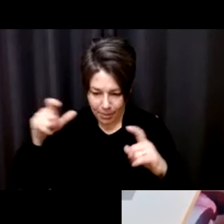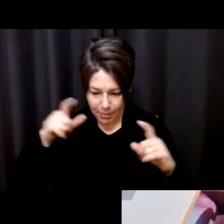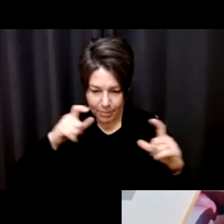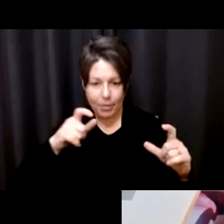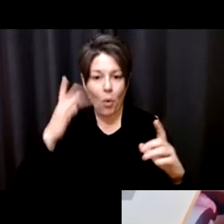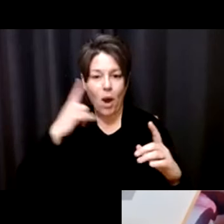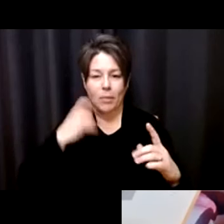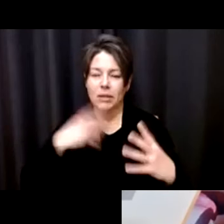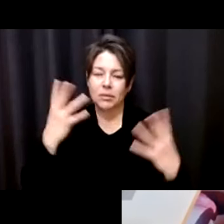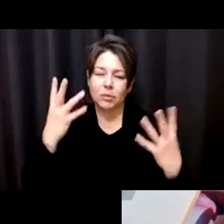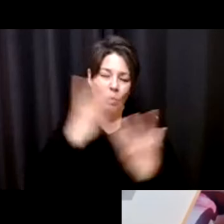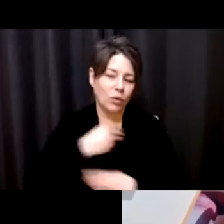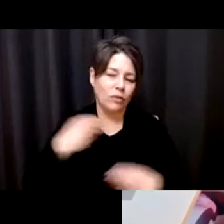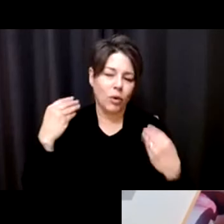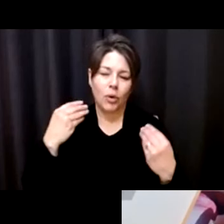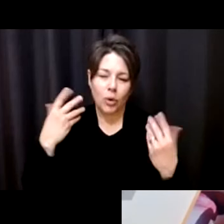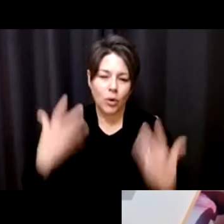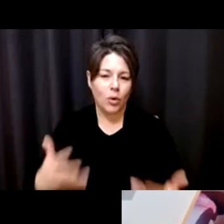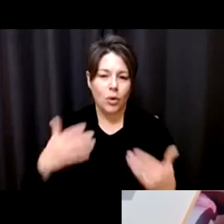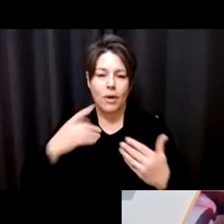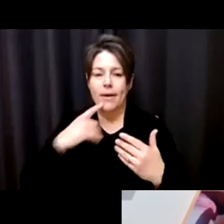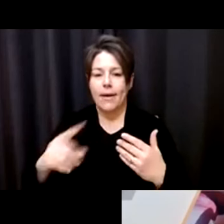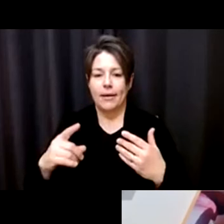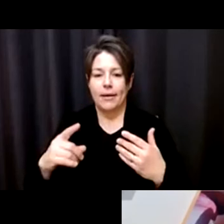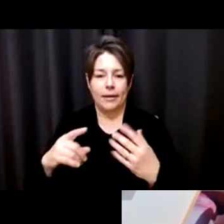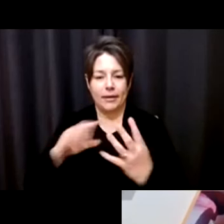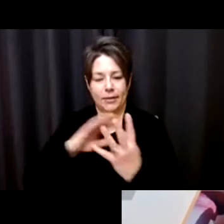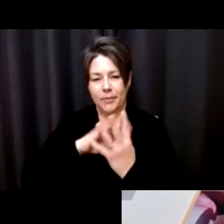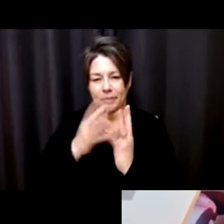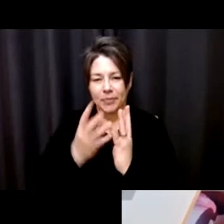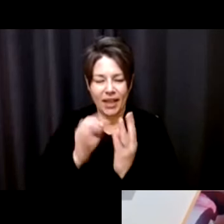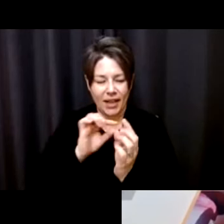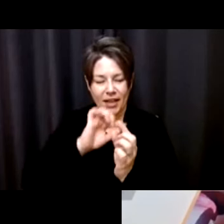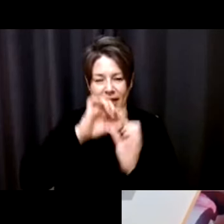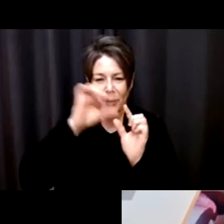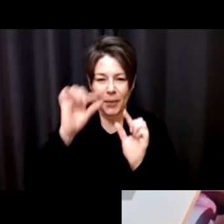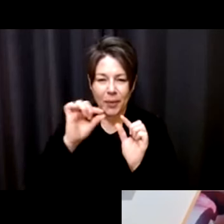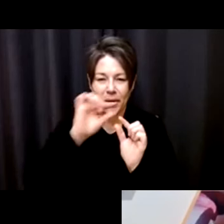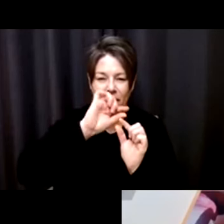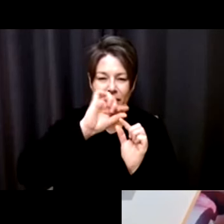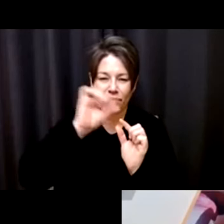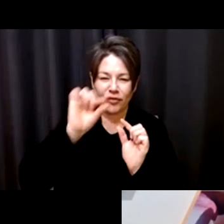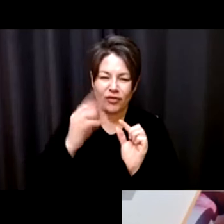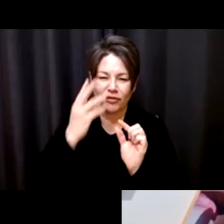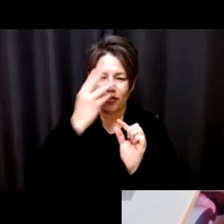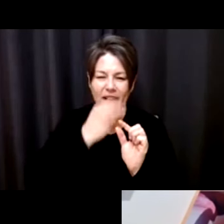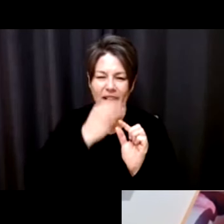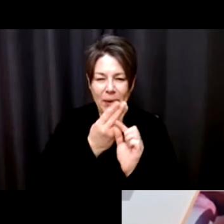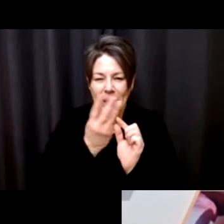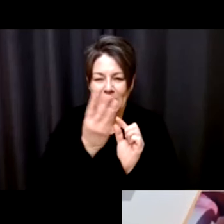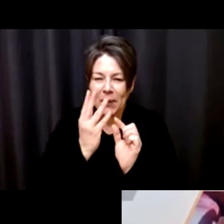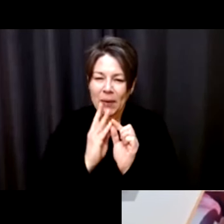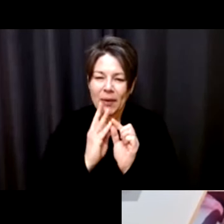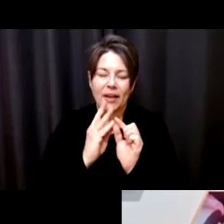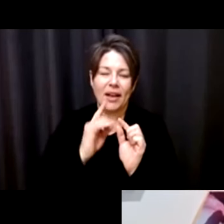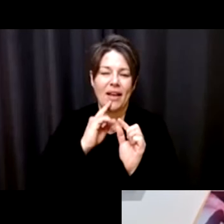I thought they were so beautiful, and the edges were so frilly, and it was so, you know, evocative.